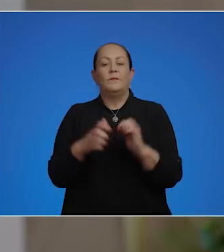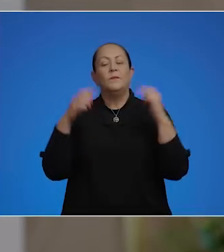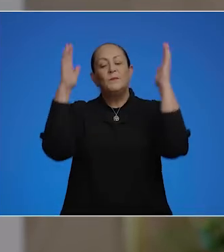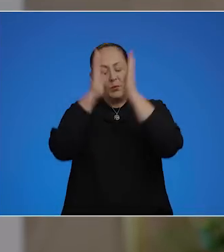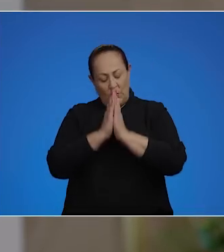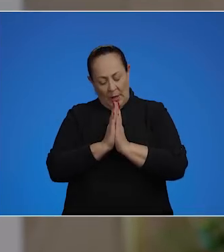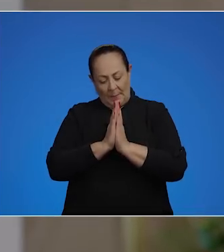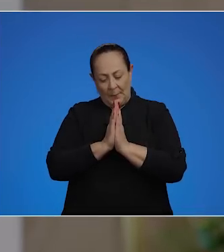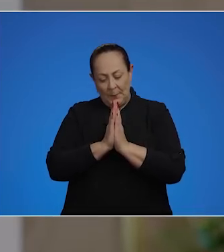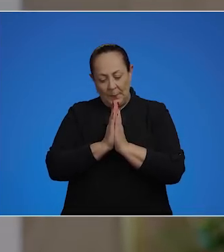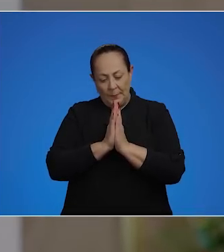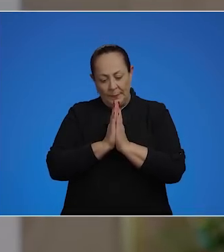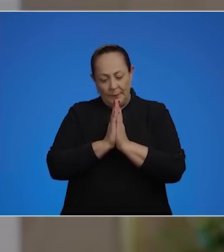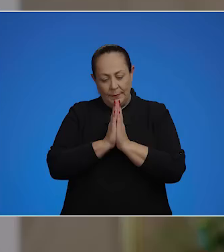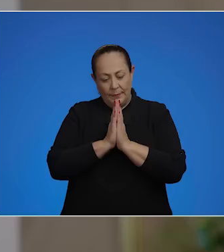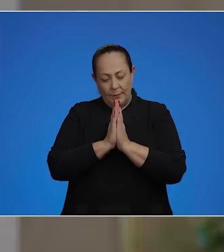Let us pray.